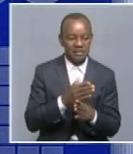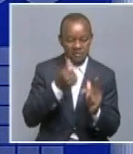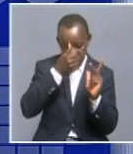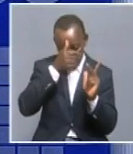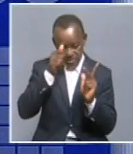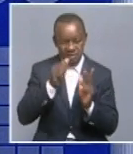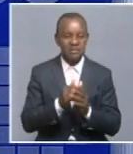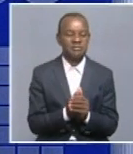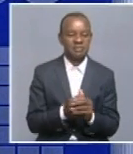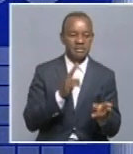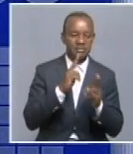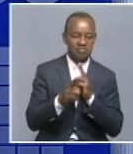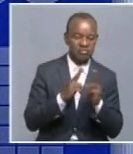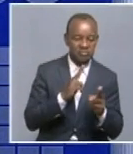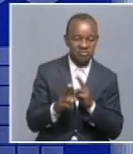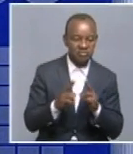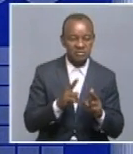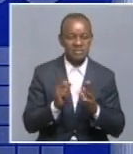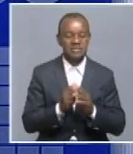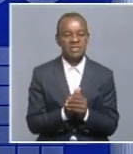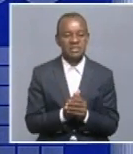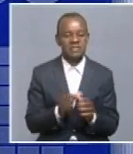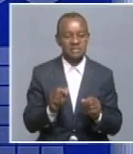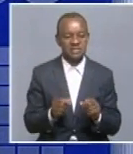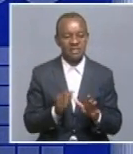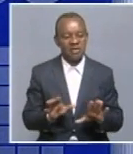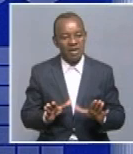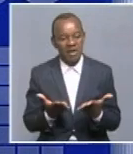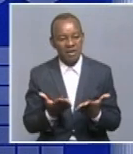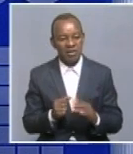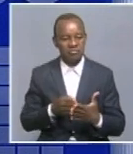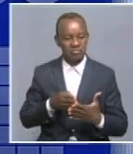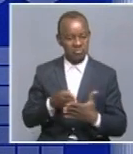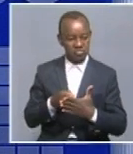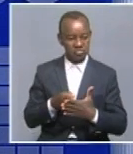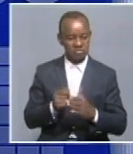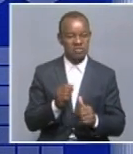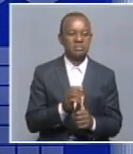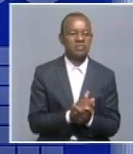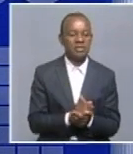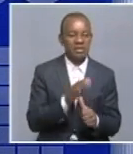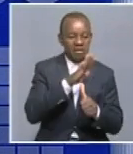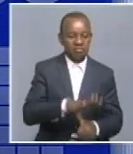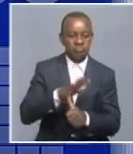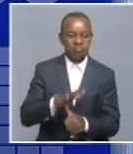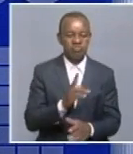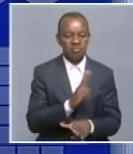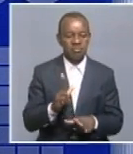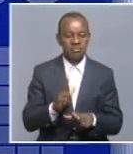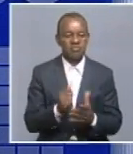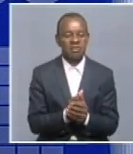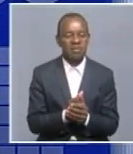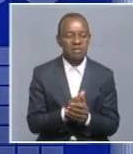violence in the world of work and strategies to mitigate its effects. I'm now joined on the line by Janet Jockey, the Assistant